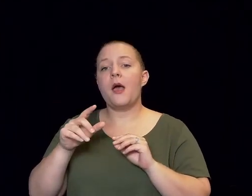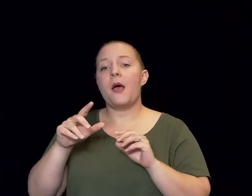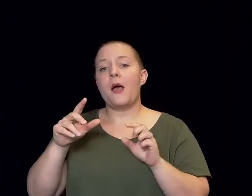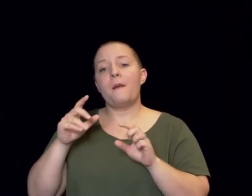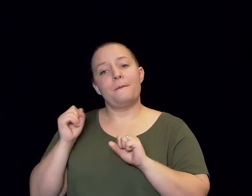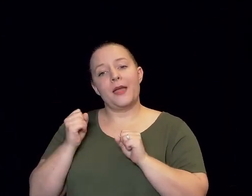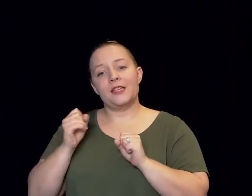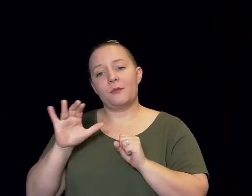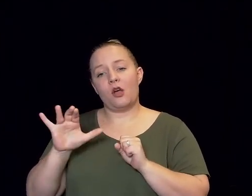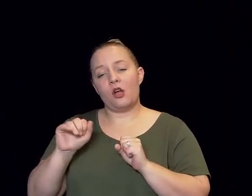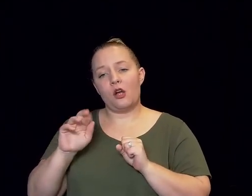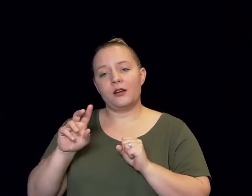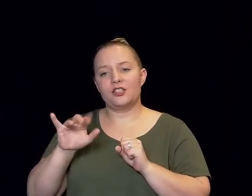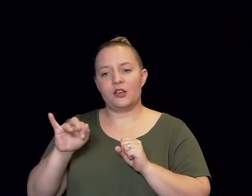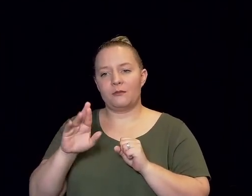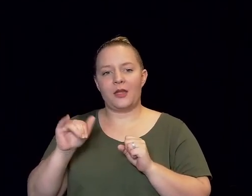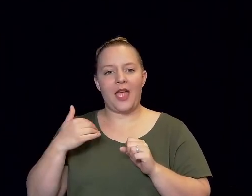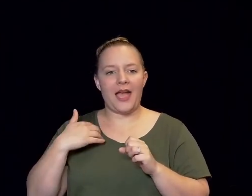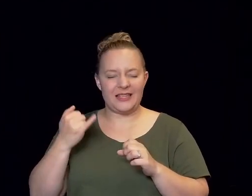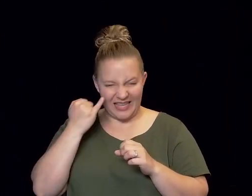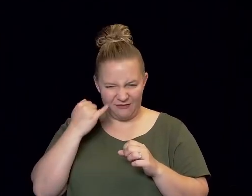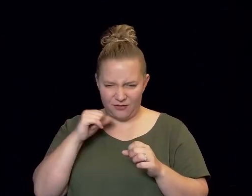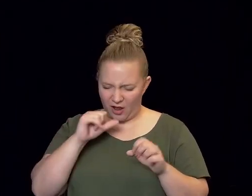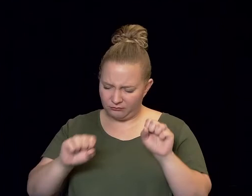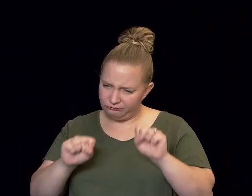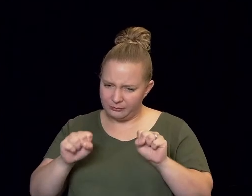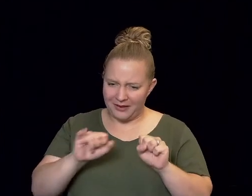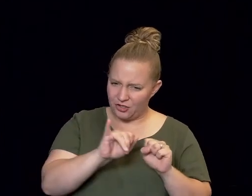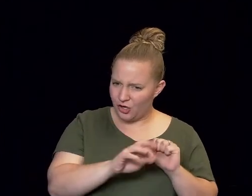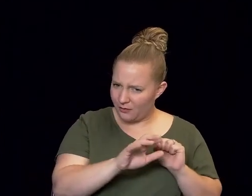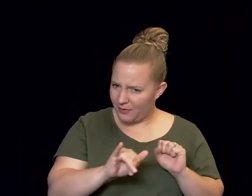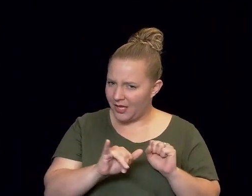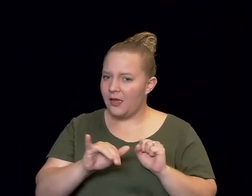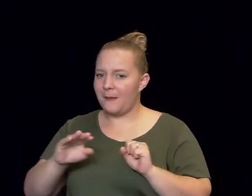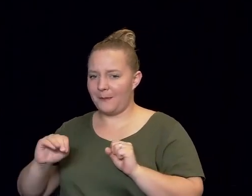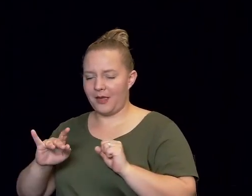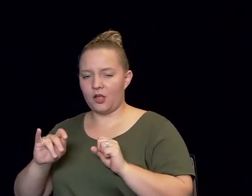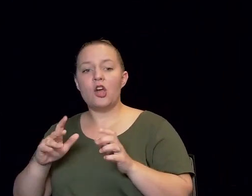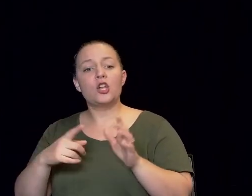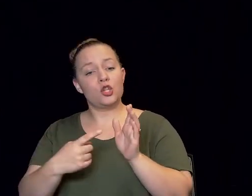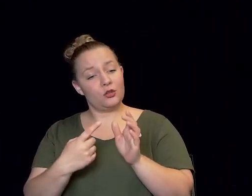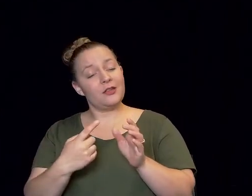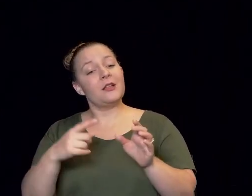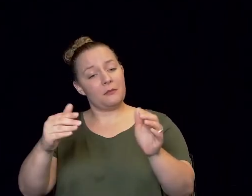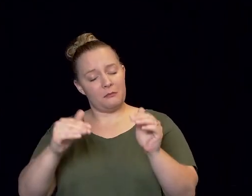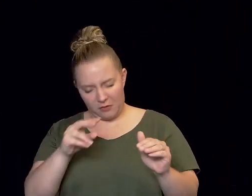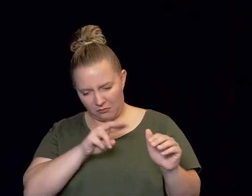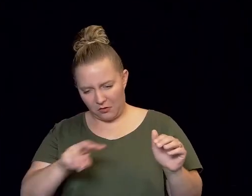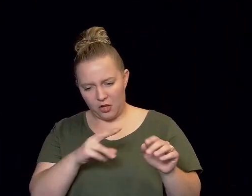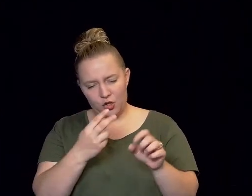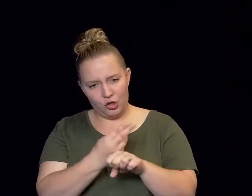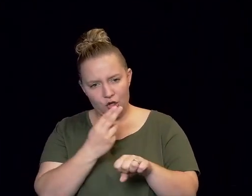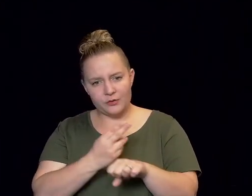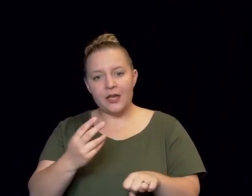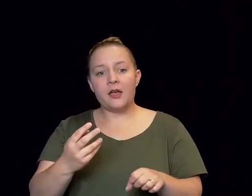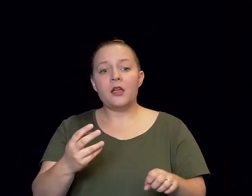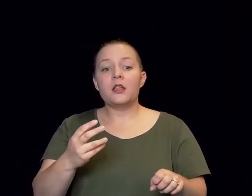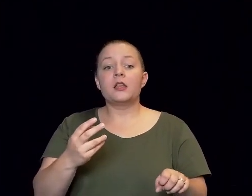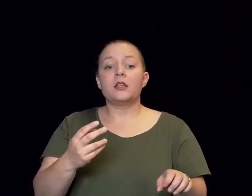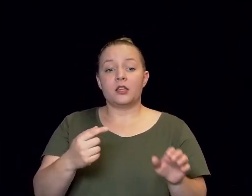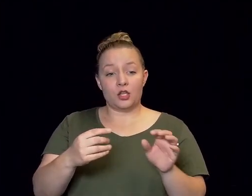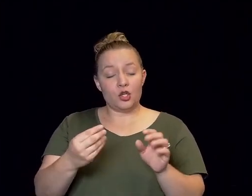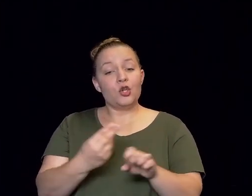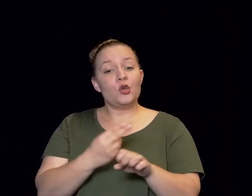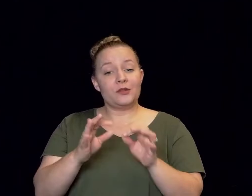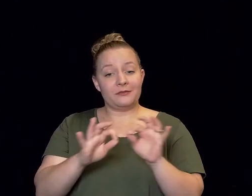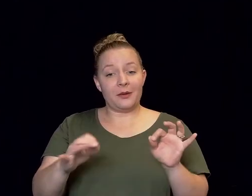if it's Jeremy or Michael, look down below. It says, then simplify the expression to find the number of cards Jeremy has if Michael